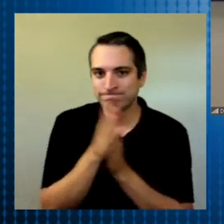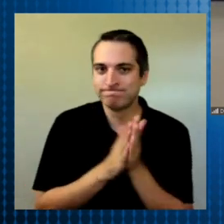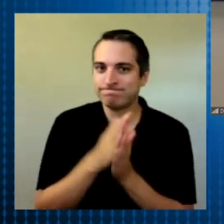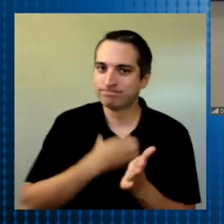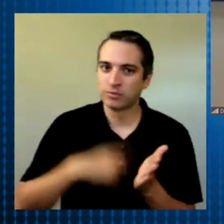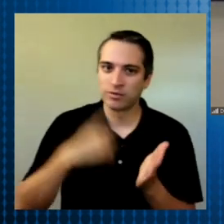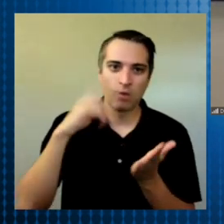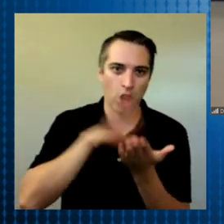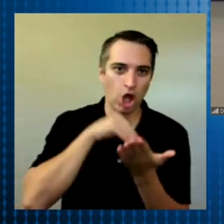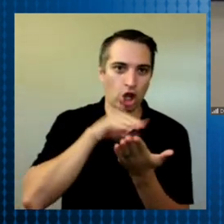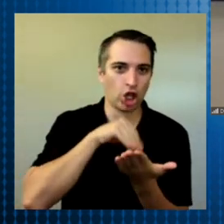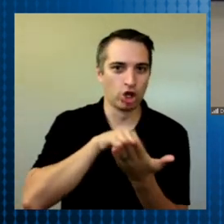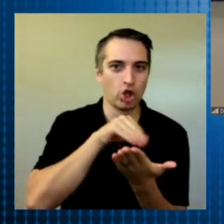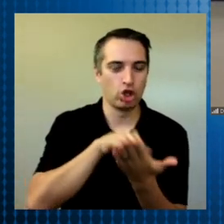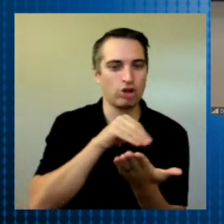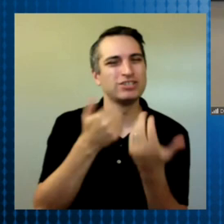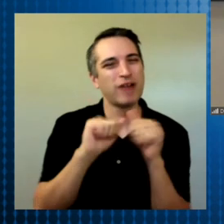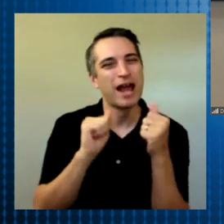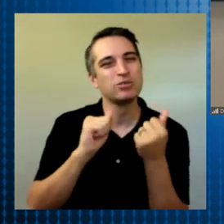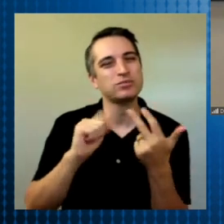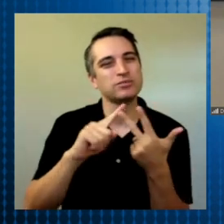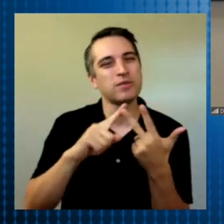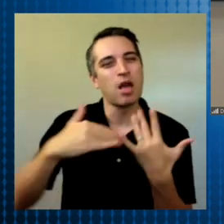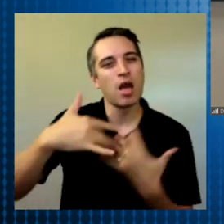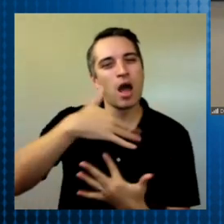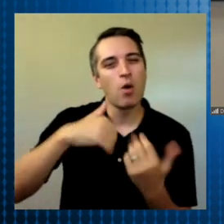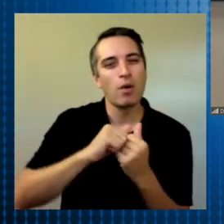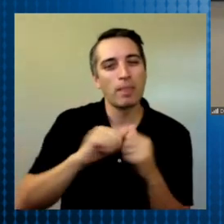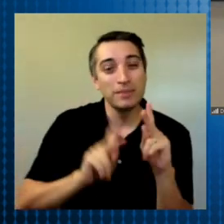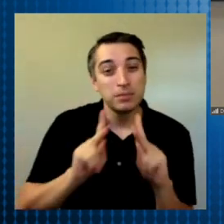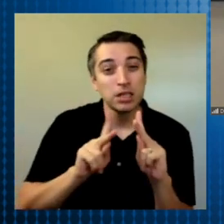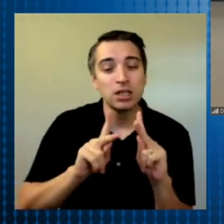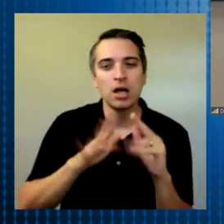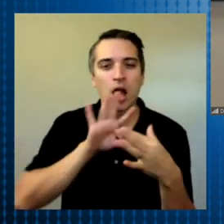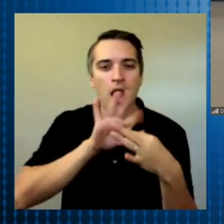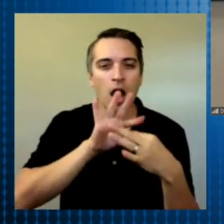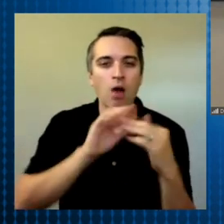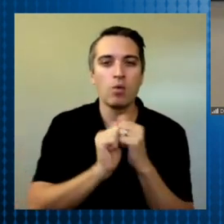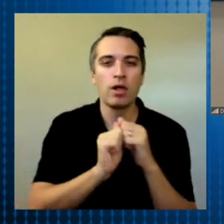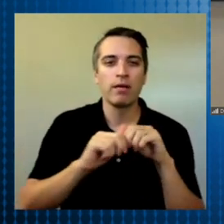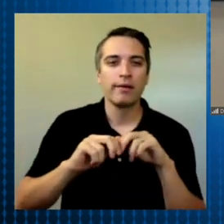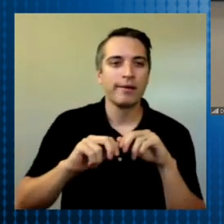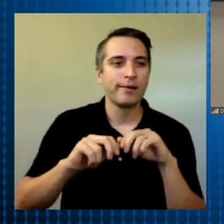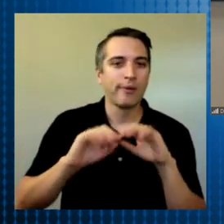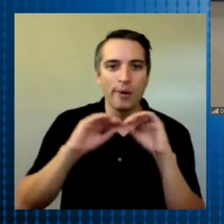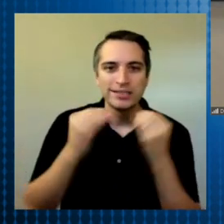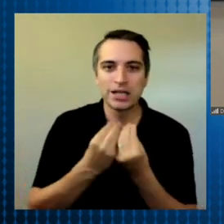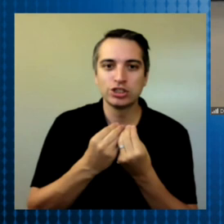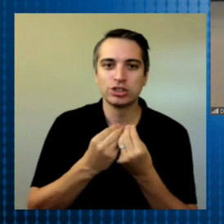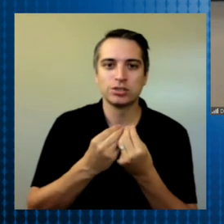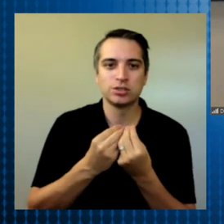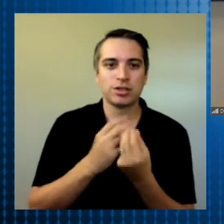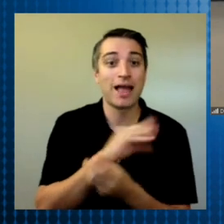to hook up with people and organizations and have relationships that are going places, like the